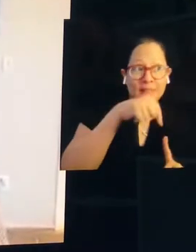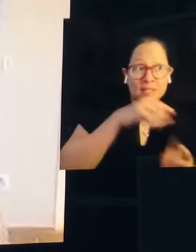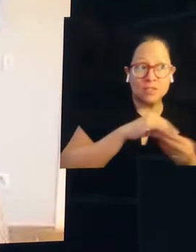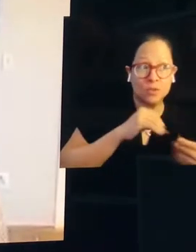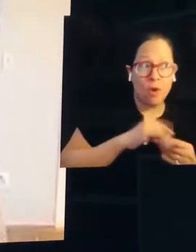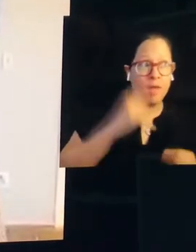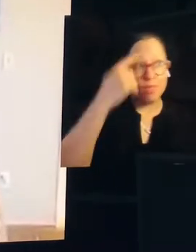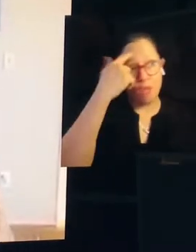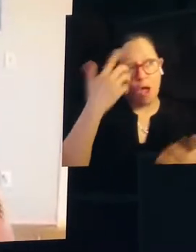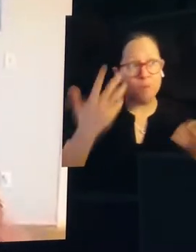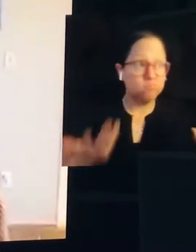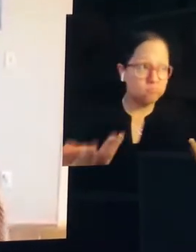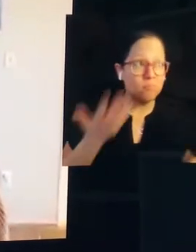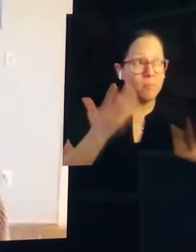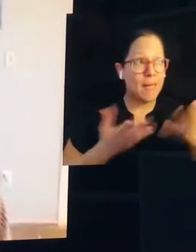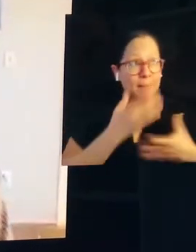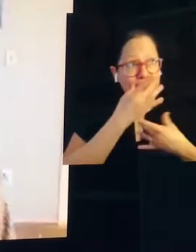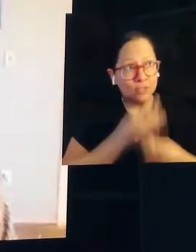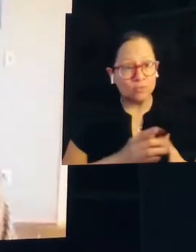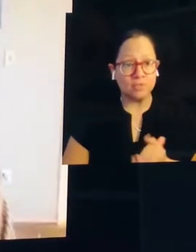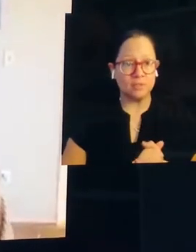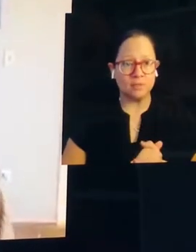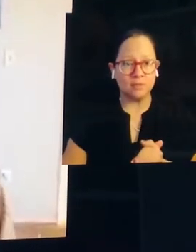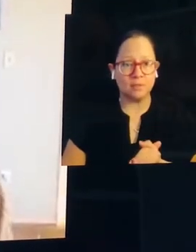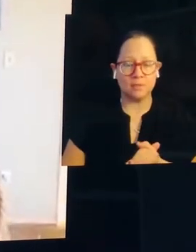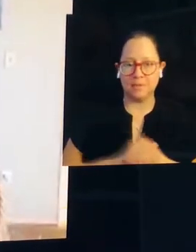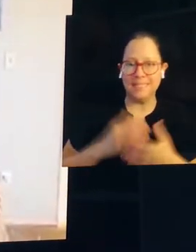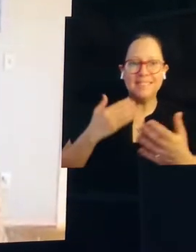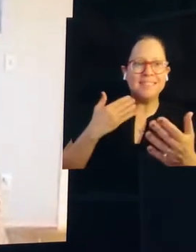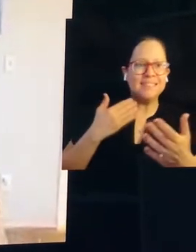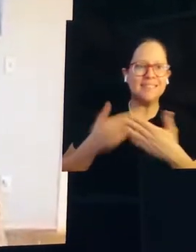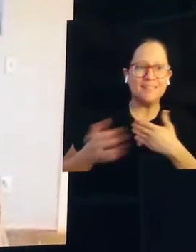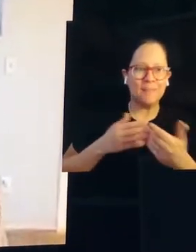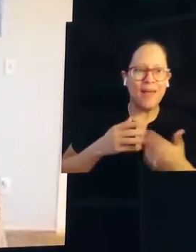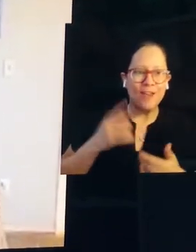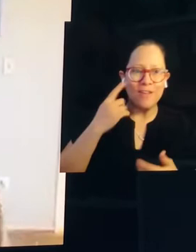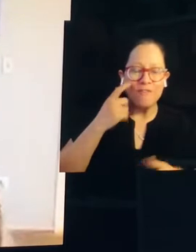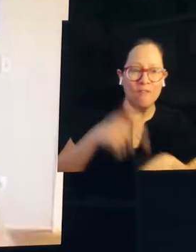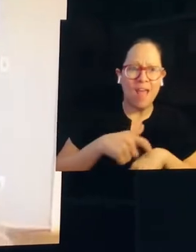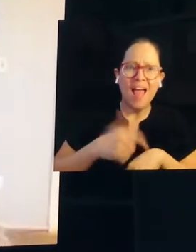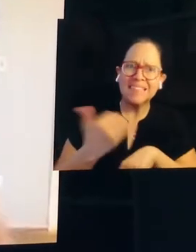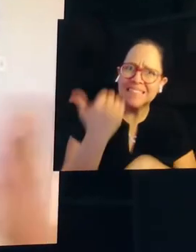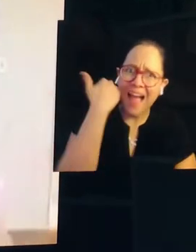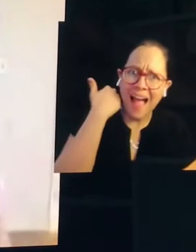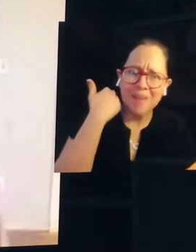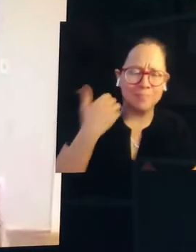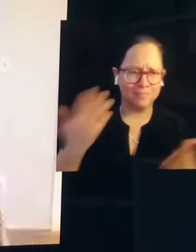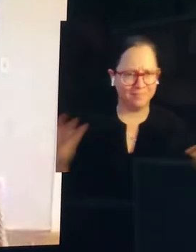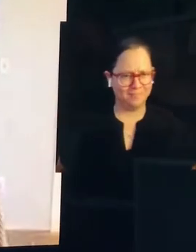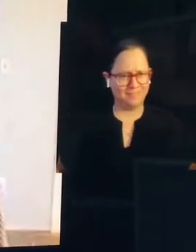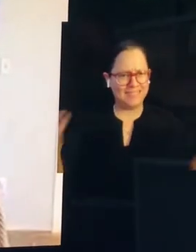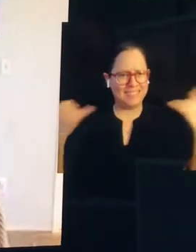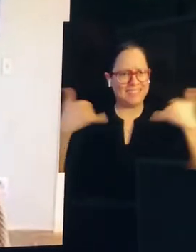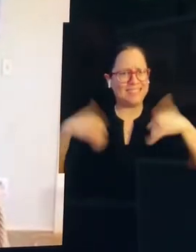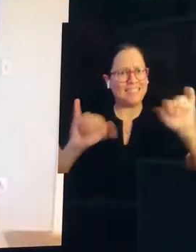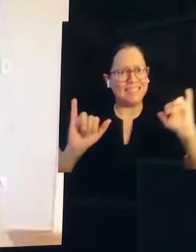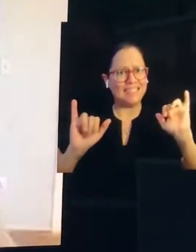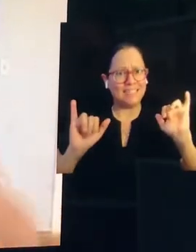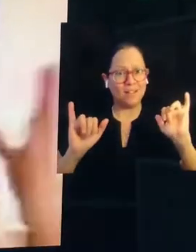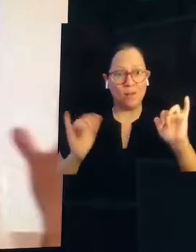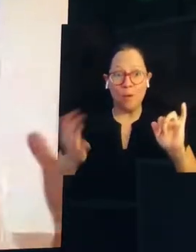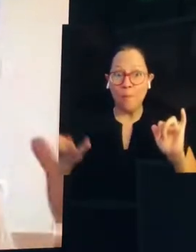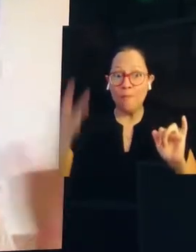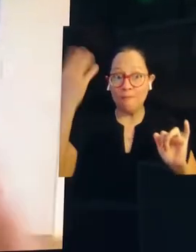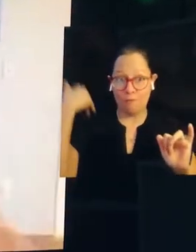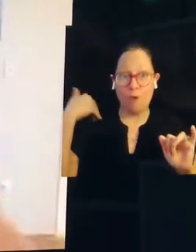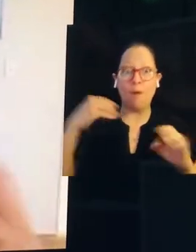you personalize, even if it's going to be time-consuming. There used to be a time that we used to send out blasts to